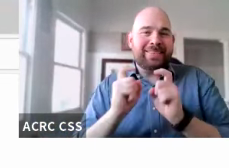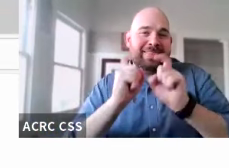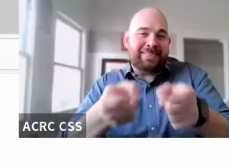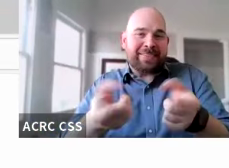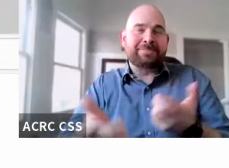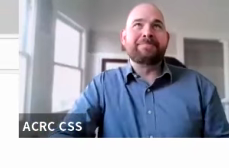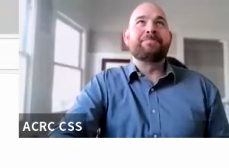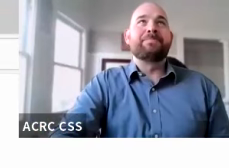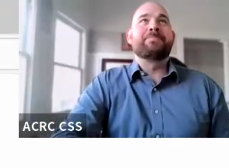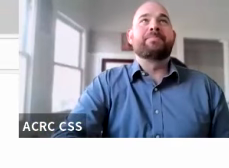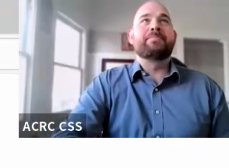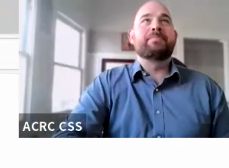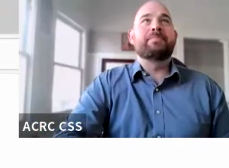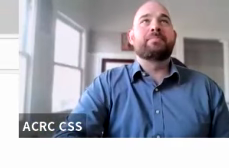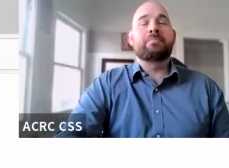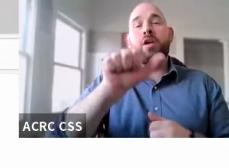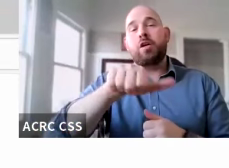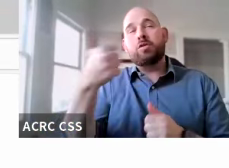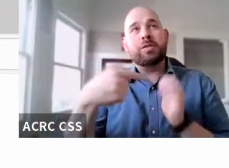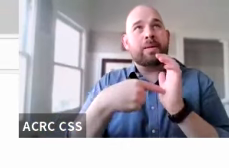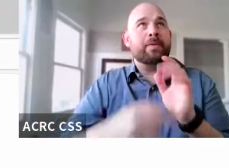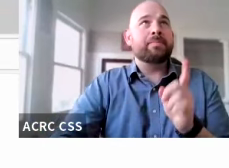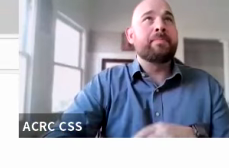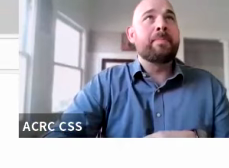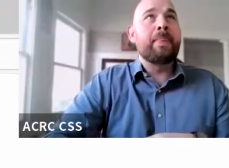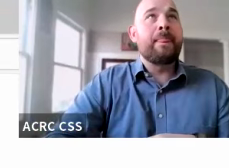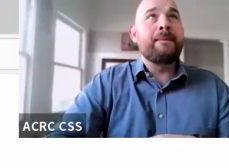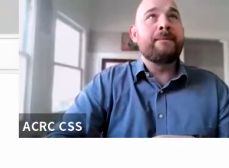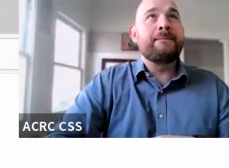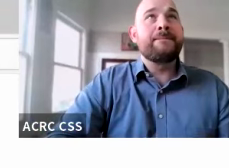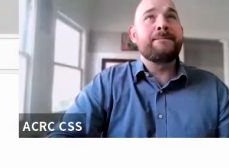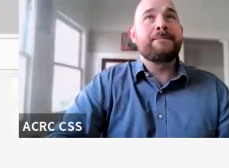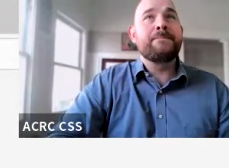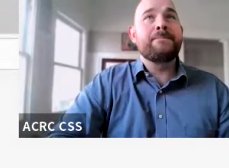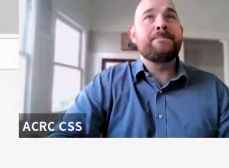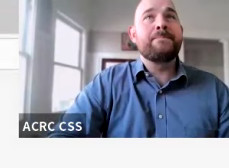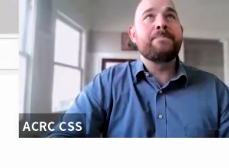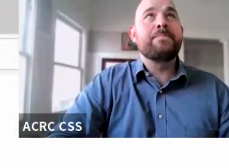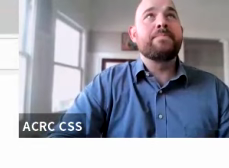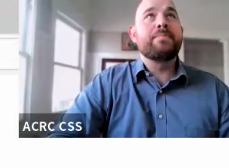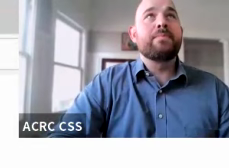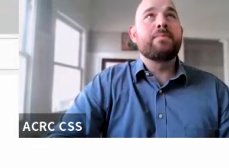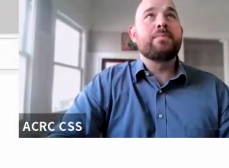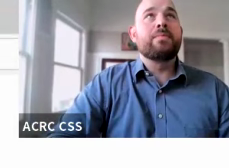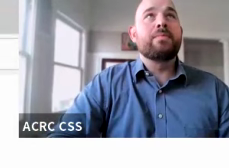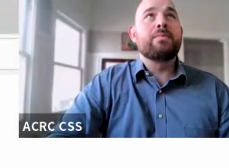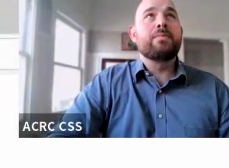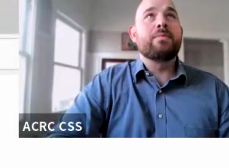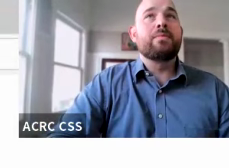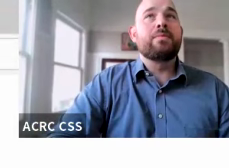They typically will have different apparel for that, and you could get that as a